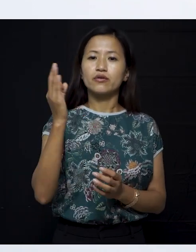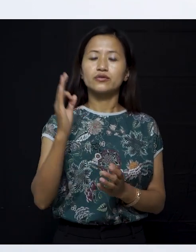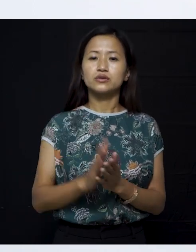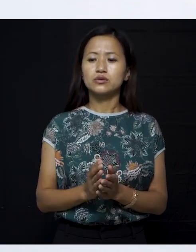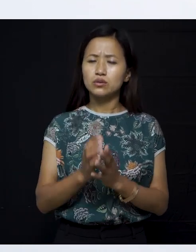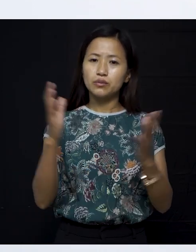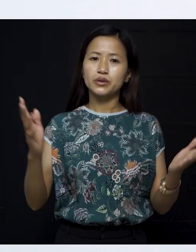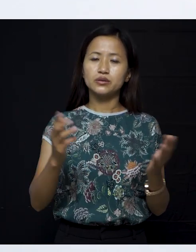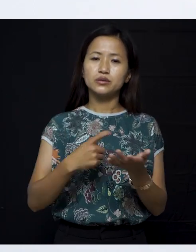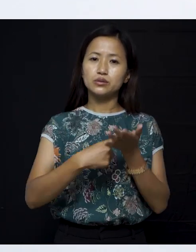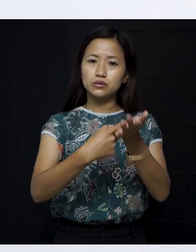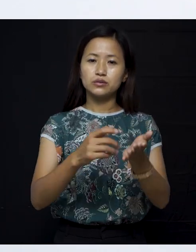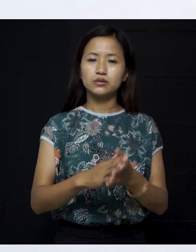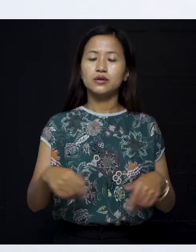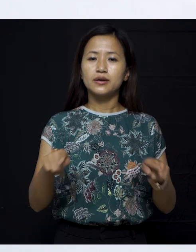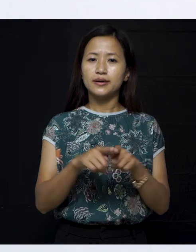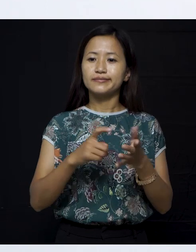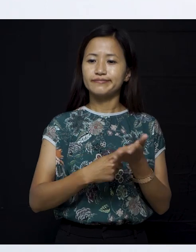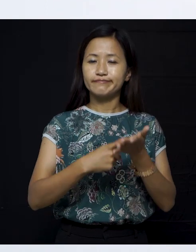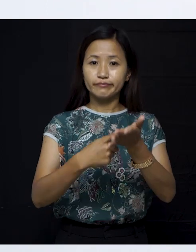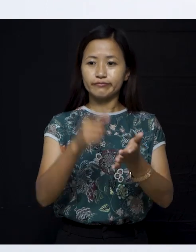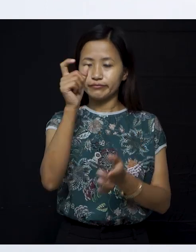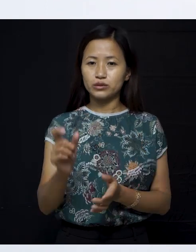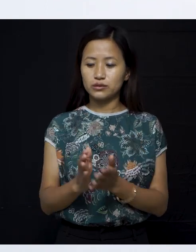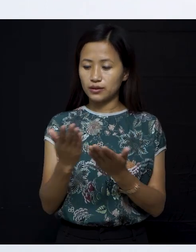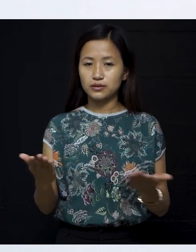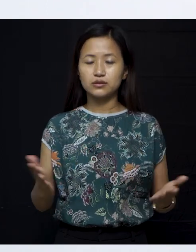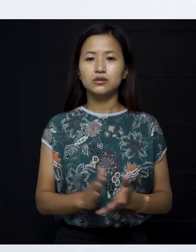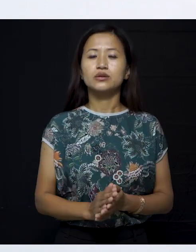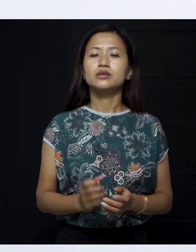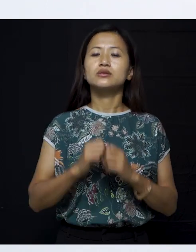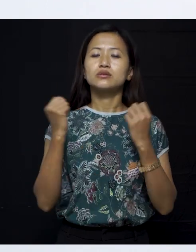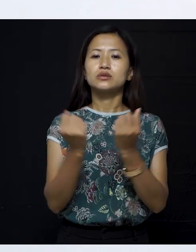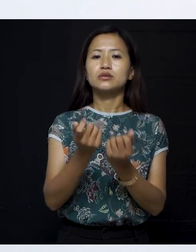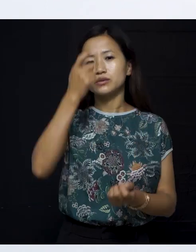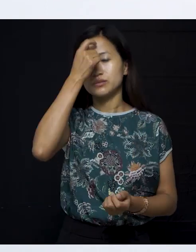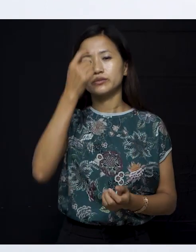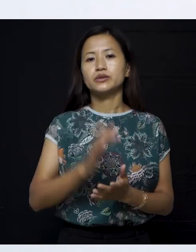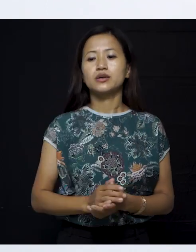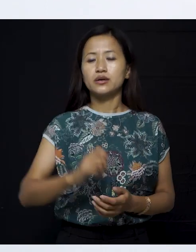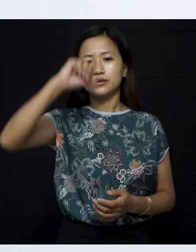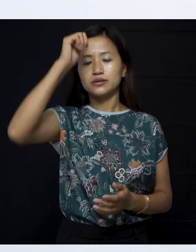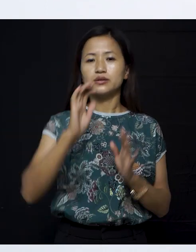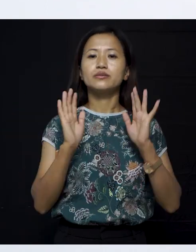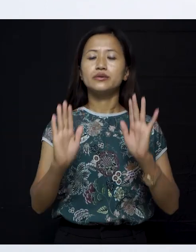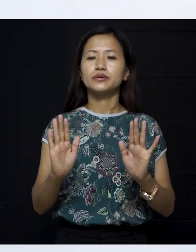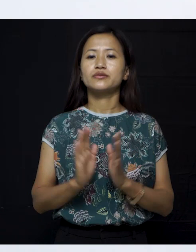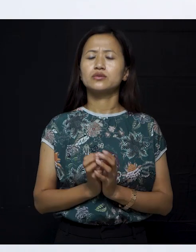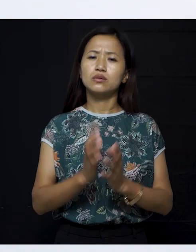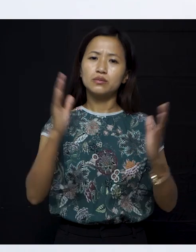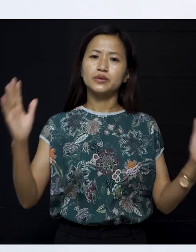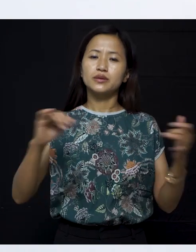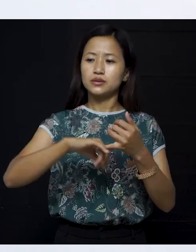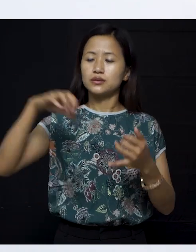new rules and regulations in order to deal with the social problems. We all know that in India we have so many